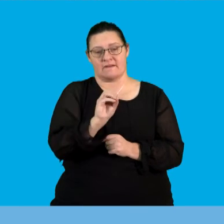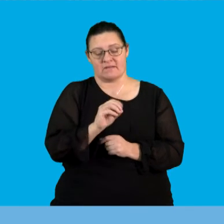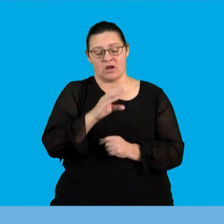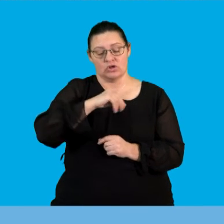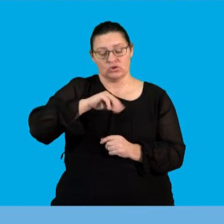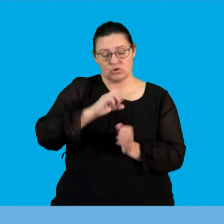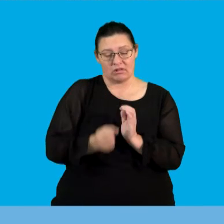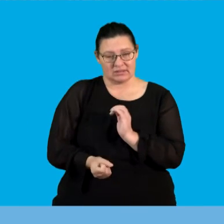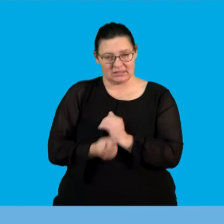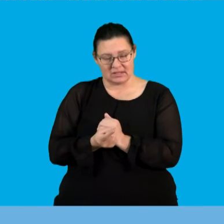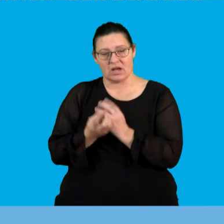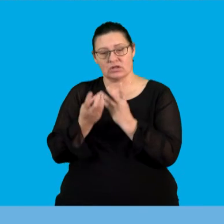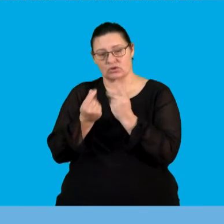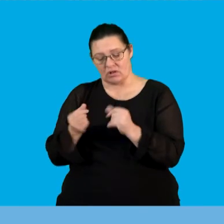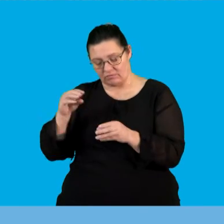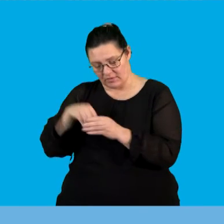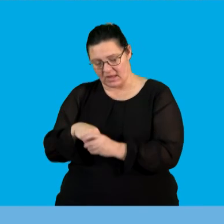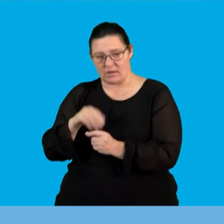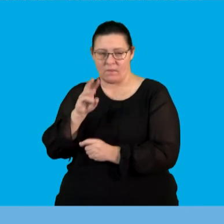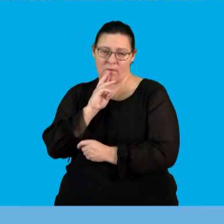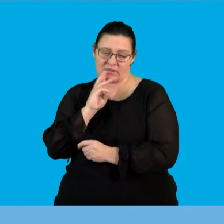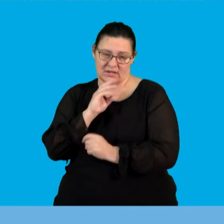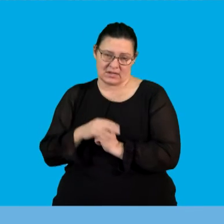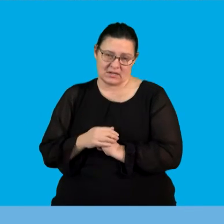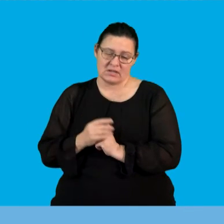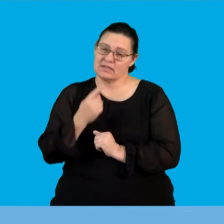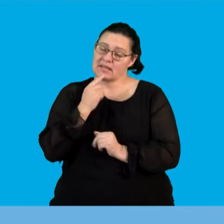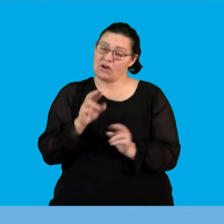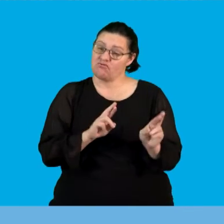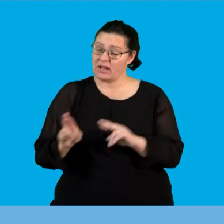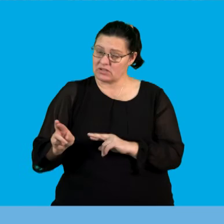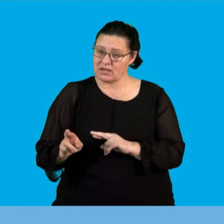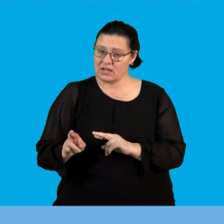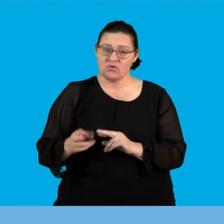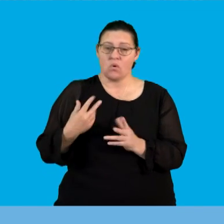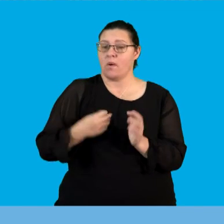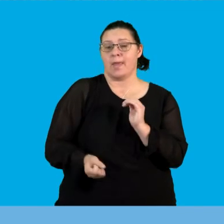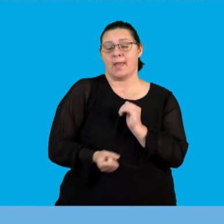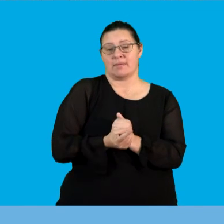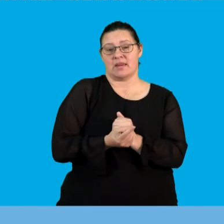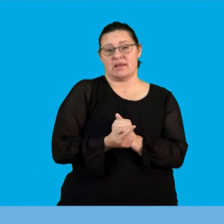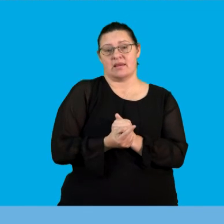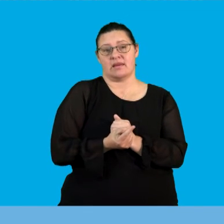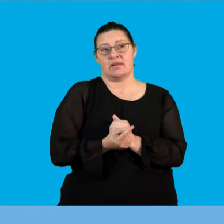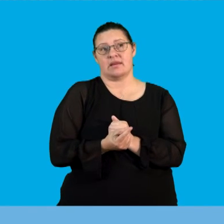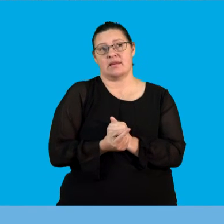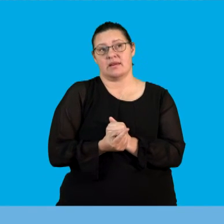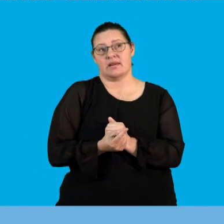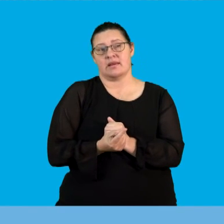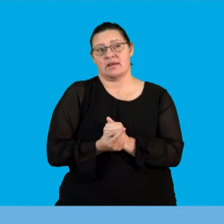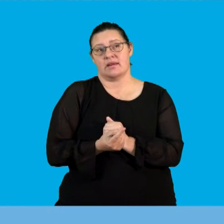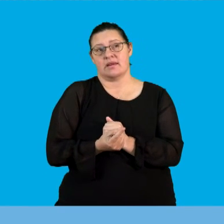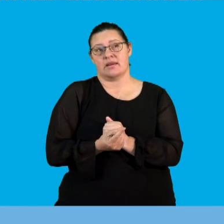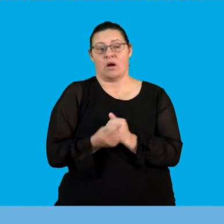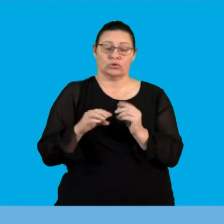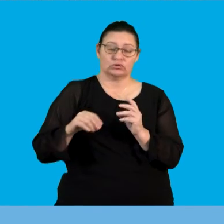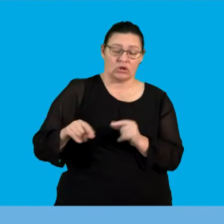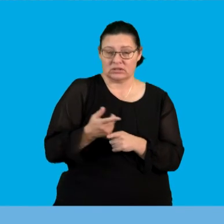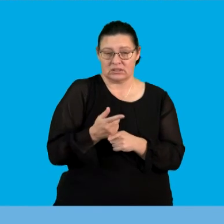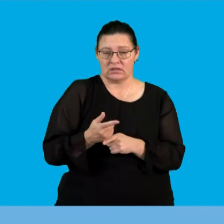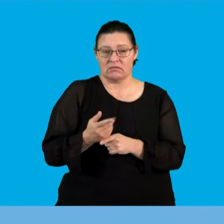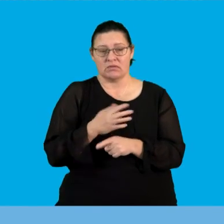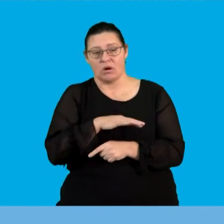salt formed remains dissolved in the water. So as we've said, this reaction, it doesn't happen as them being